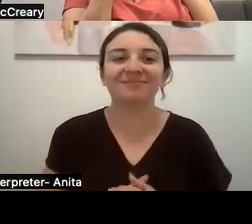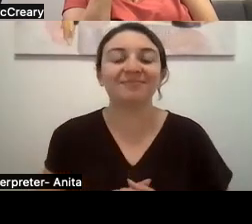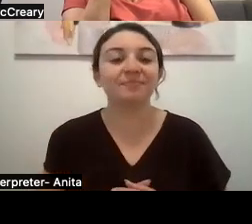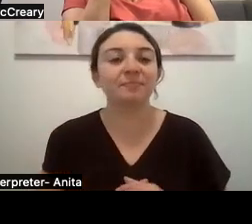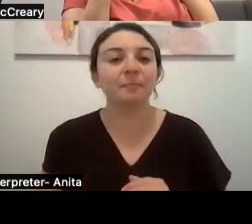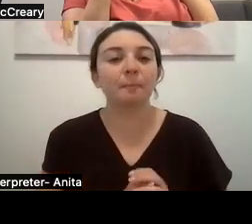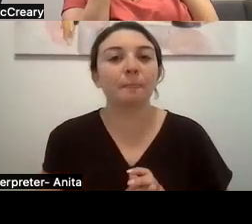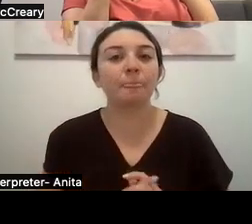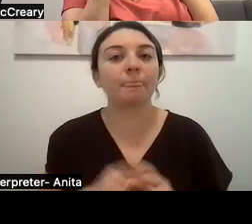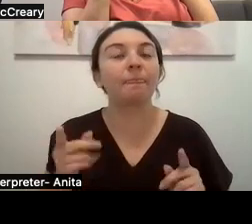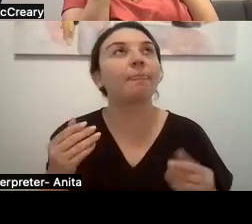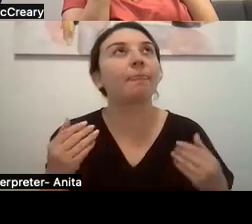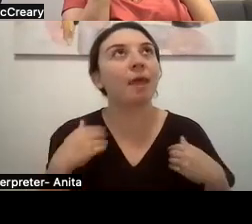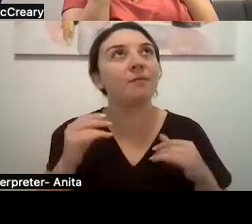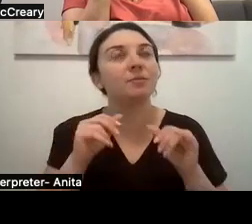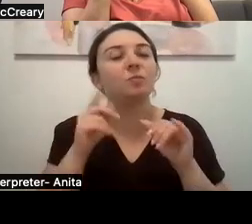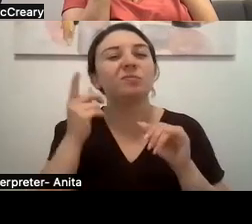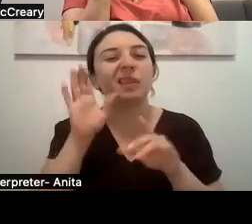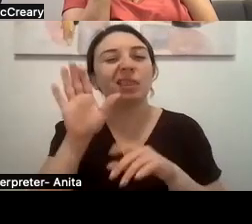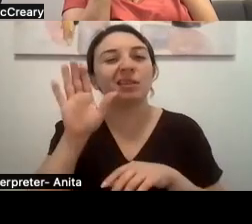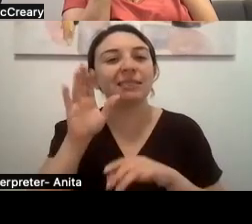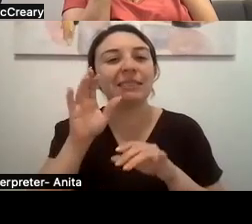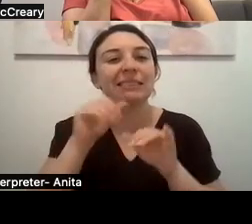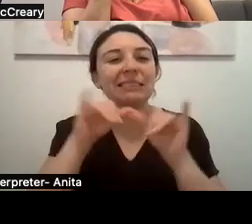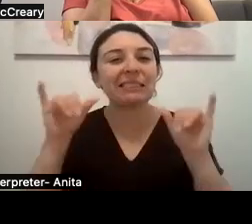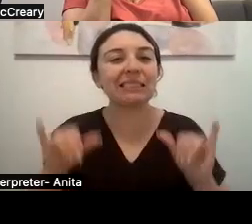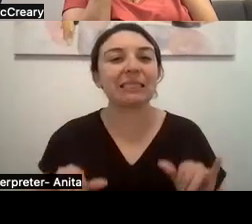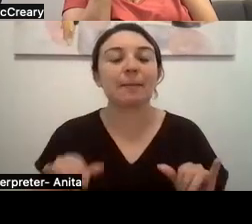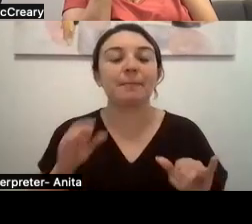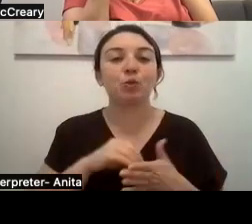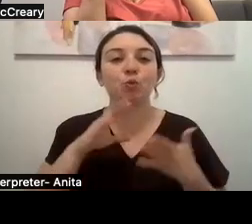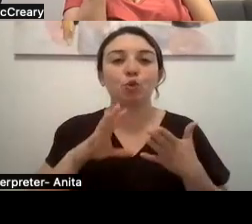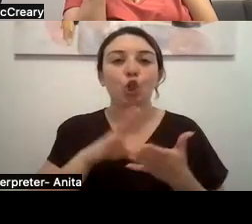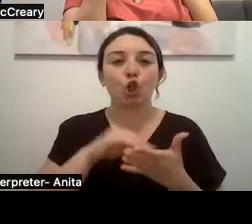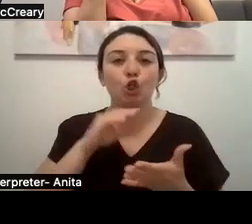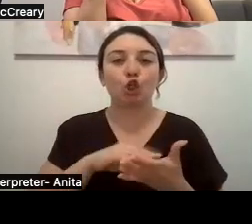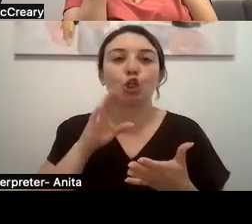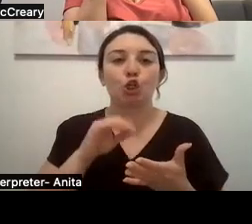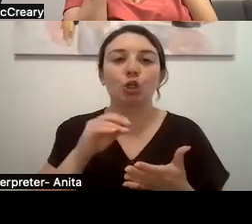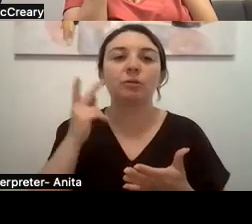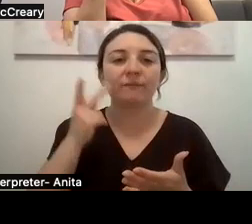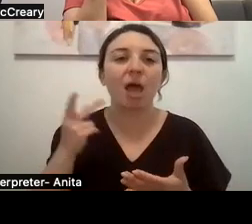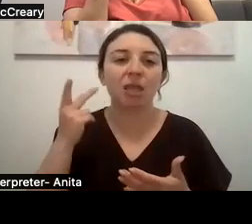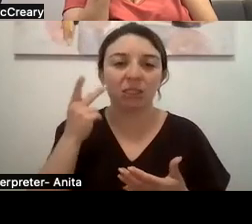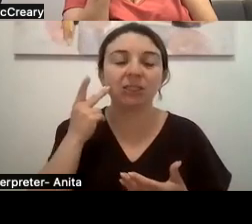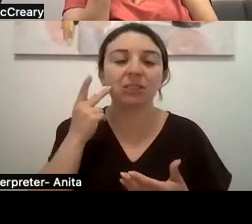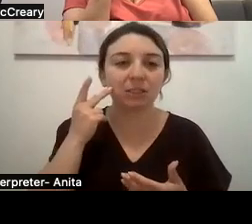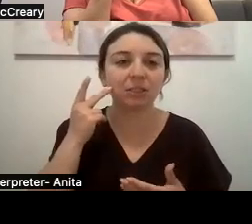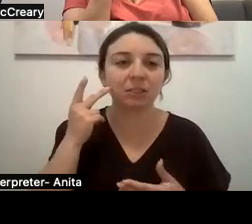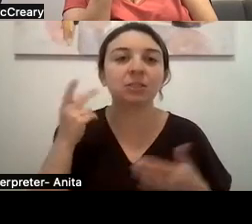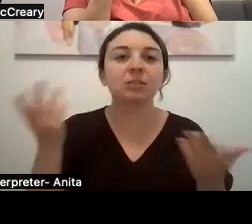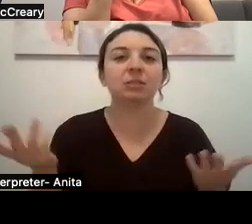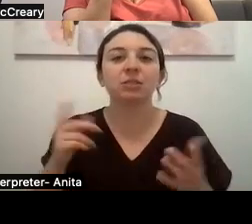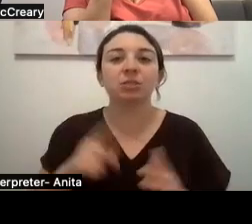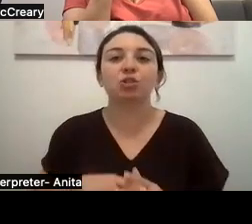but there is a systematic way that students learn their phonics skills. And so it starts with the